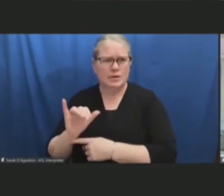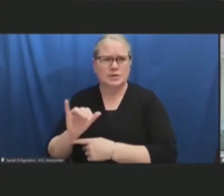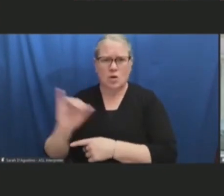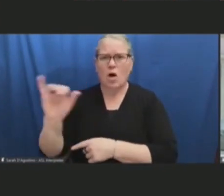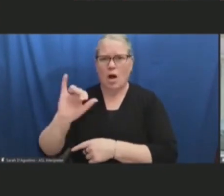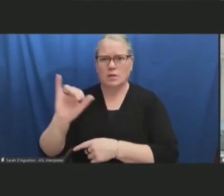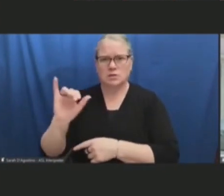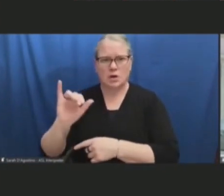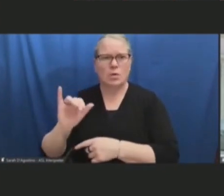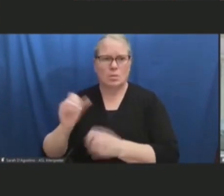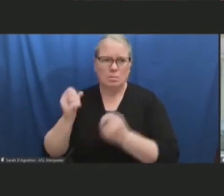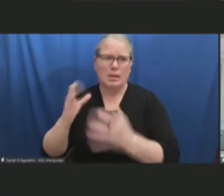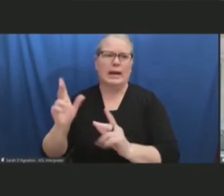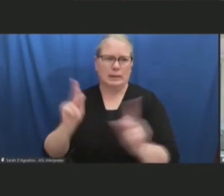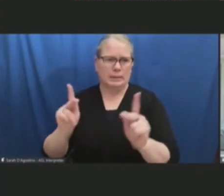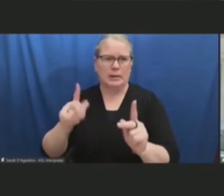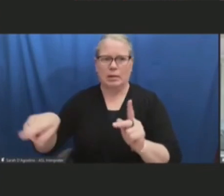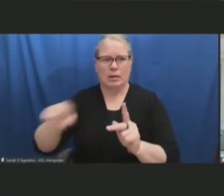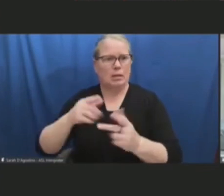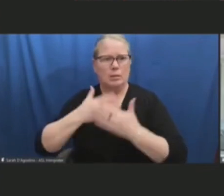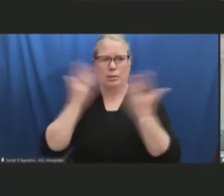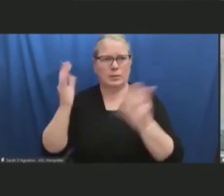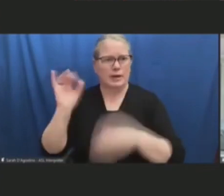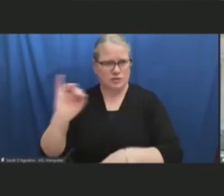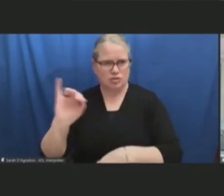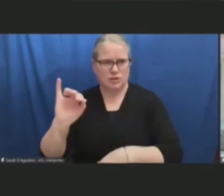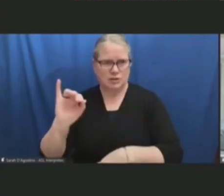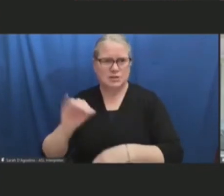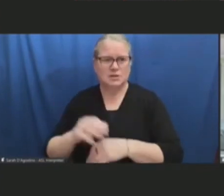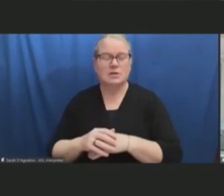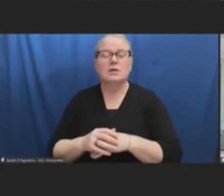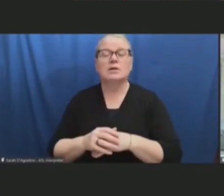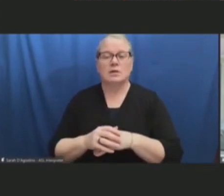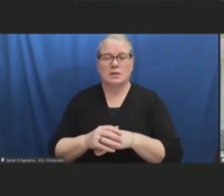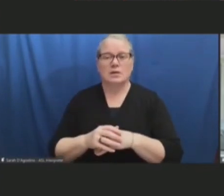has higher uninsured as well. The program will extend to